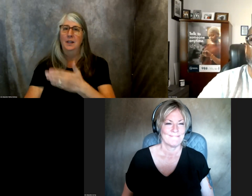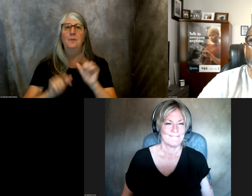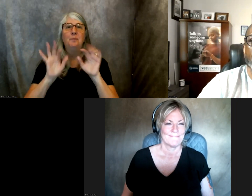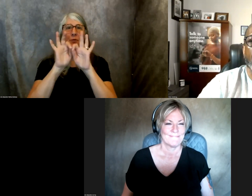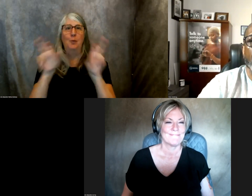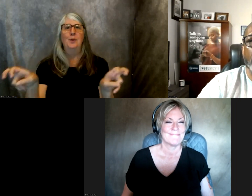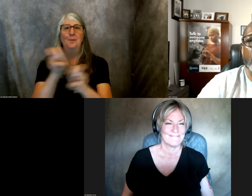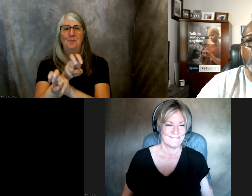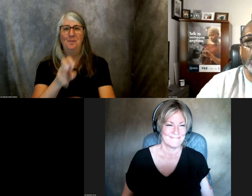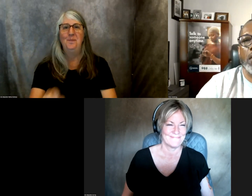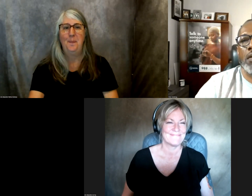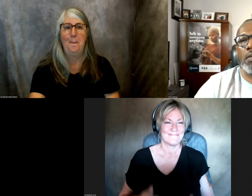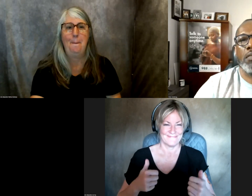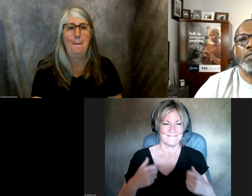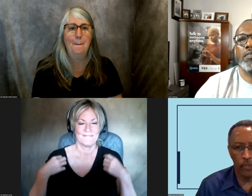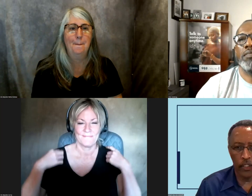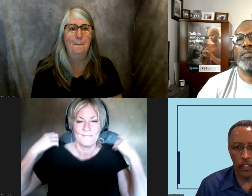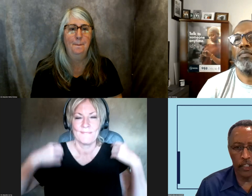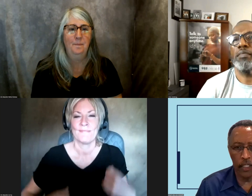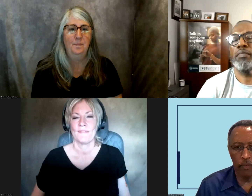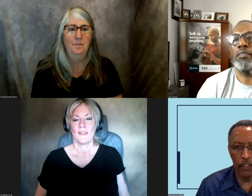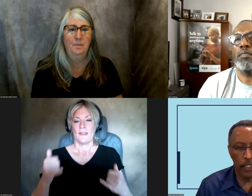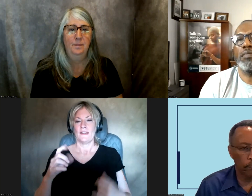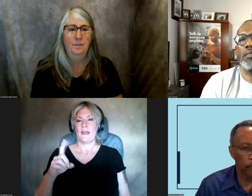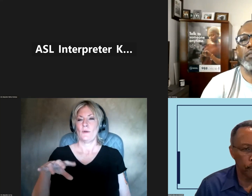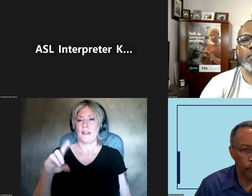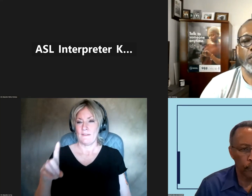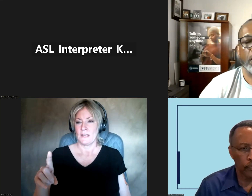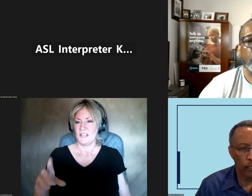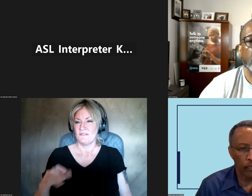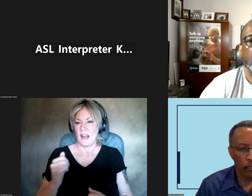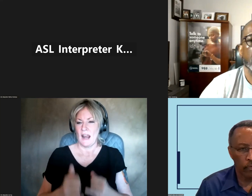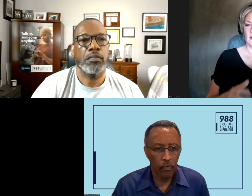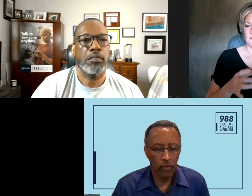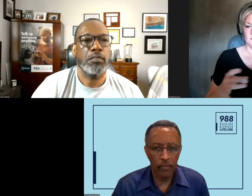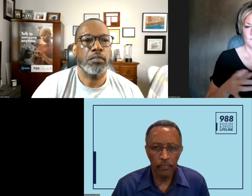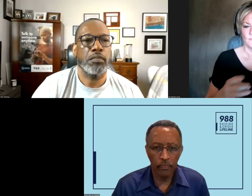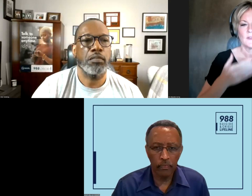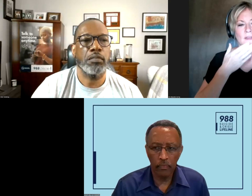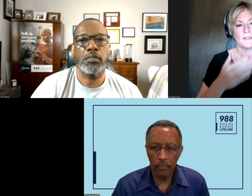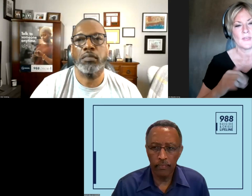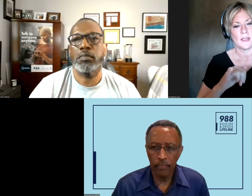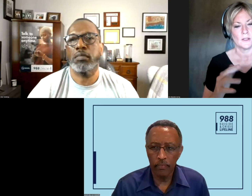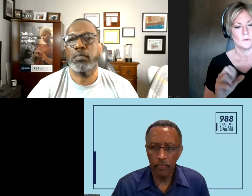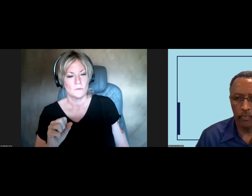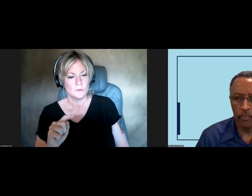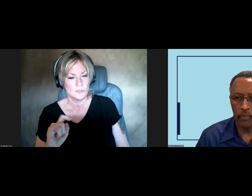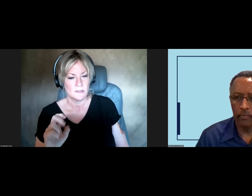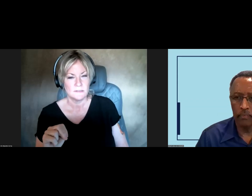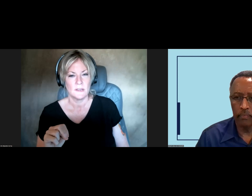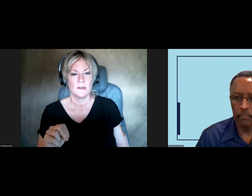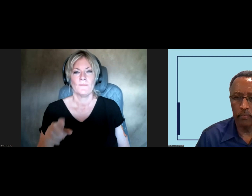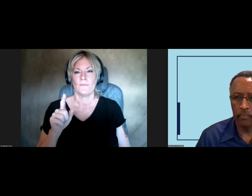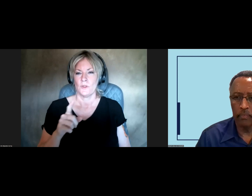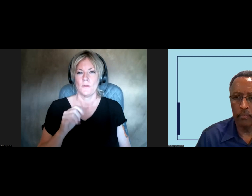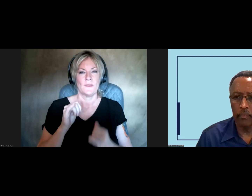now, David, if you will finish up. with the Yeah, closing statement as well. And thank you, Justin. You know, you're on the